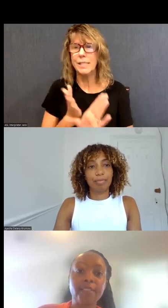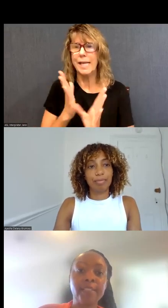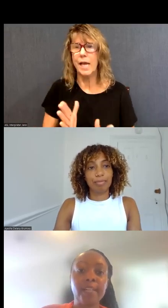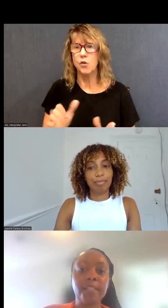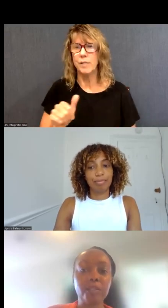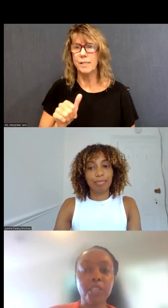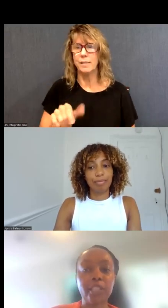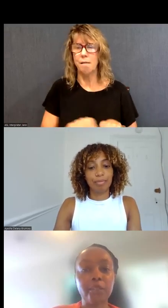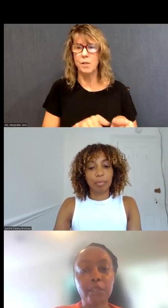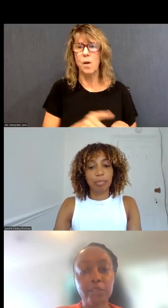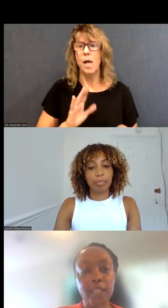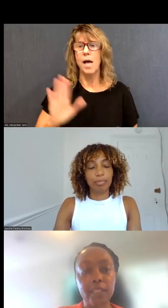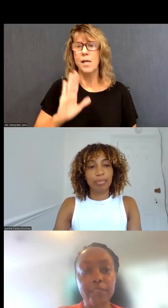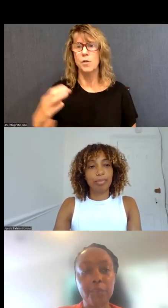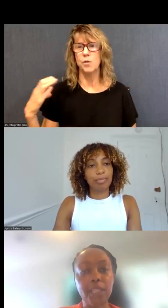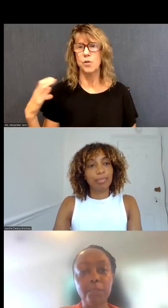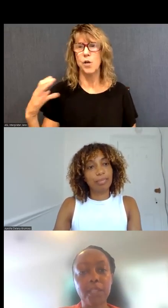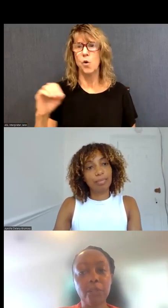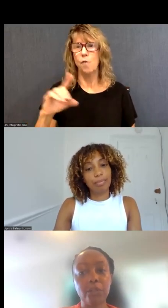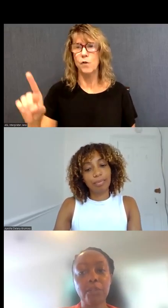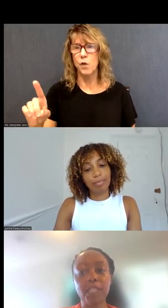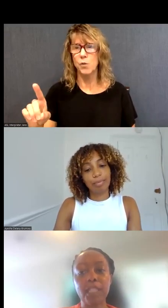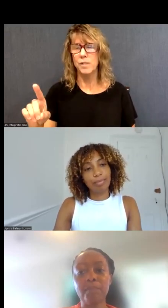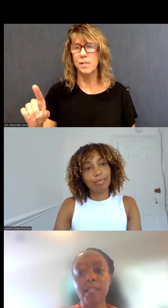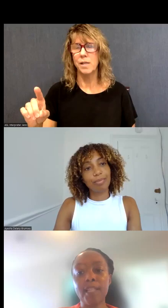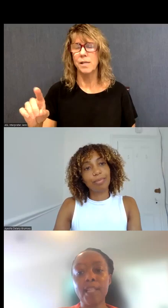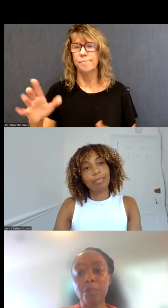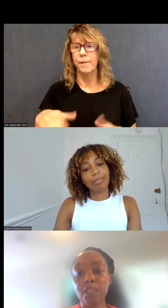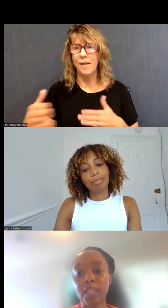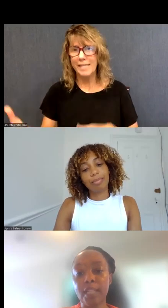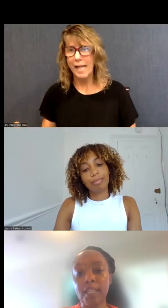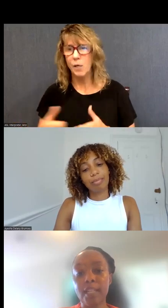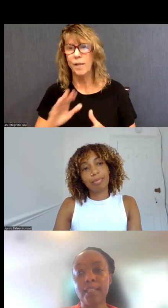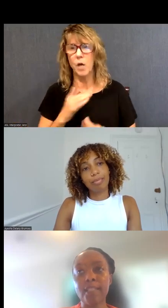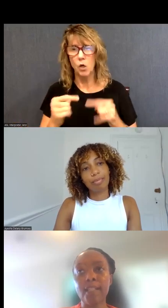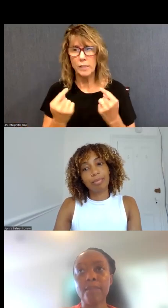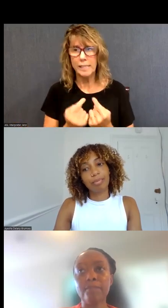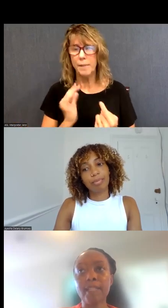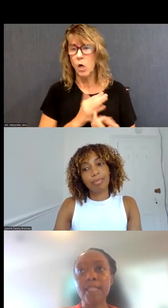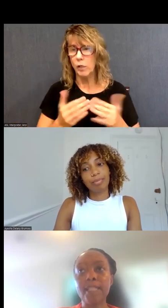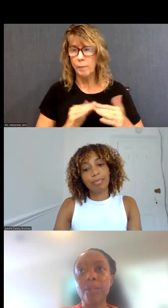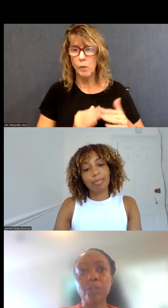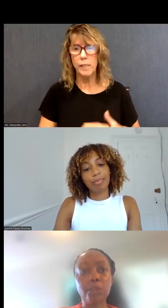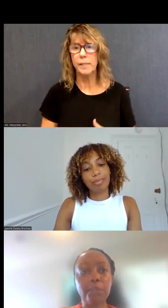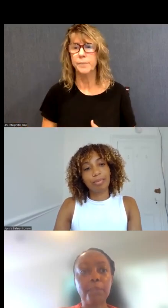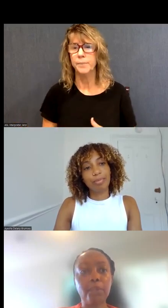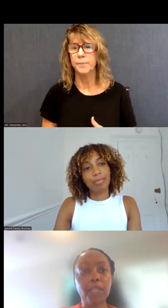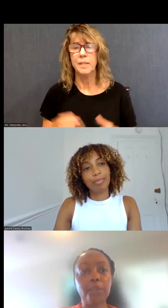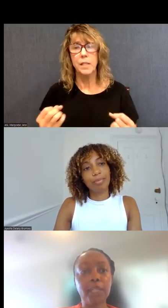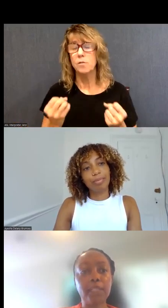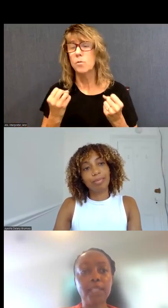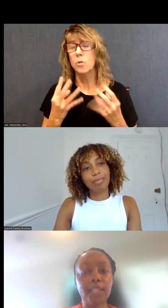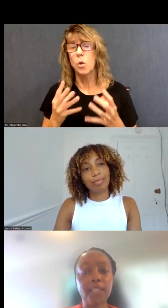well, and I used to chair our overdose fatality review team in our local community. And I will just say that there were so many